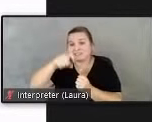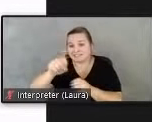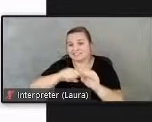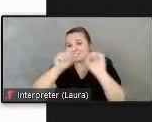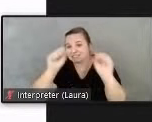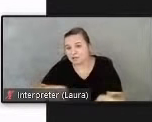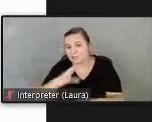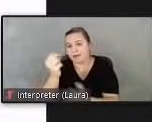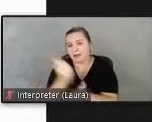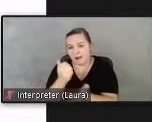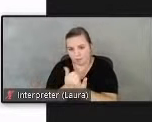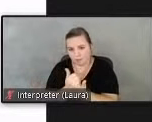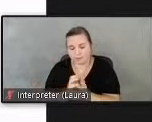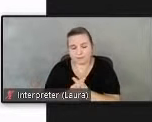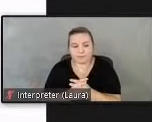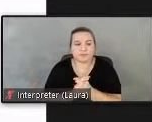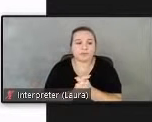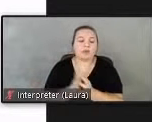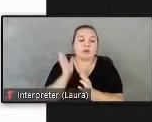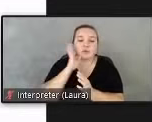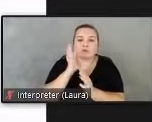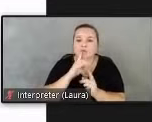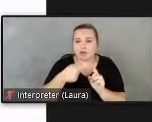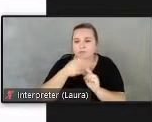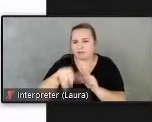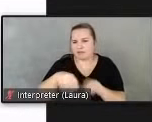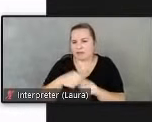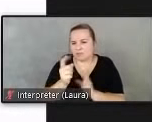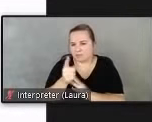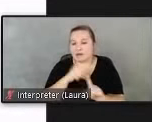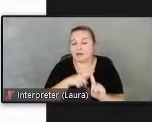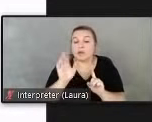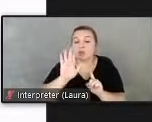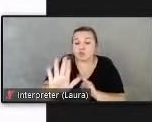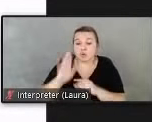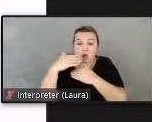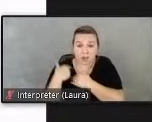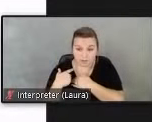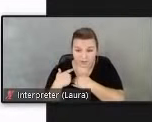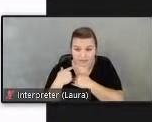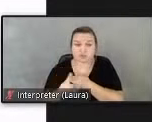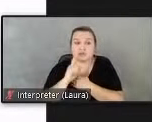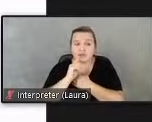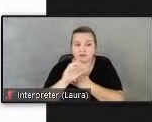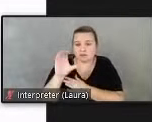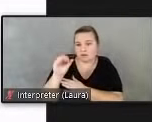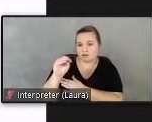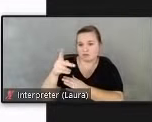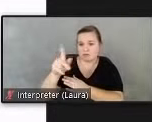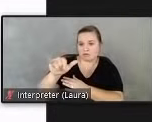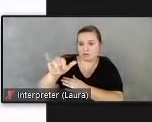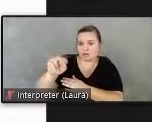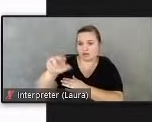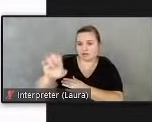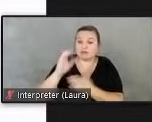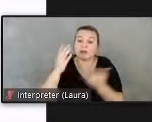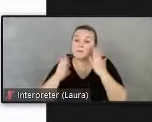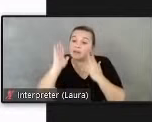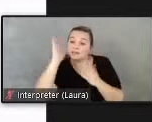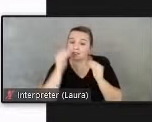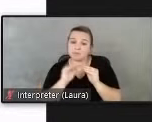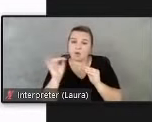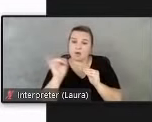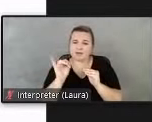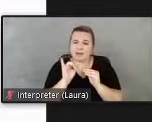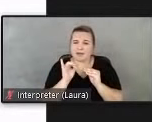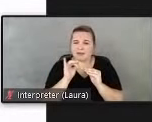help on that stuff for this. I'll talk about this in a minute, but your obligation is compliance. And it may seem more like a crossing